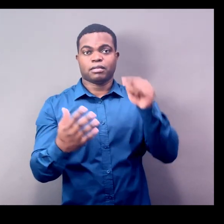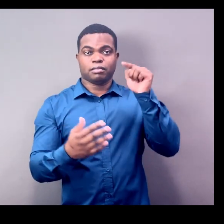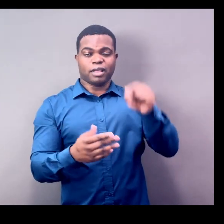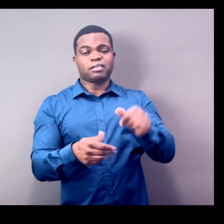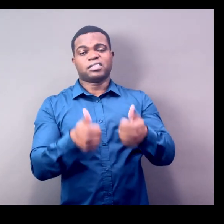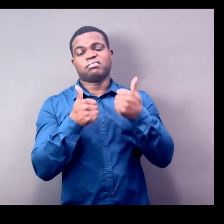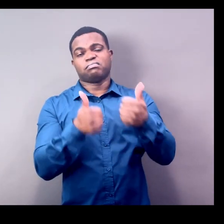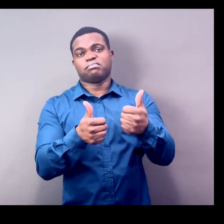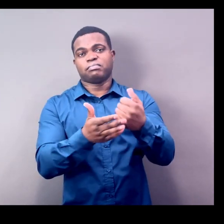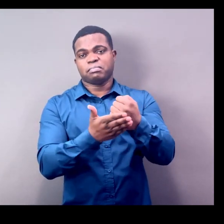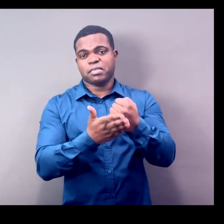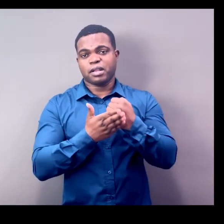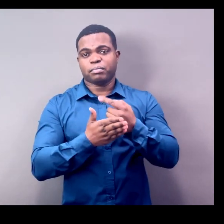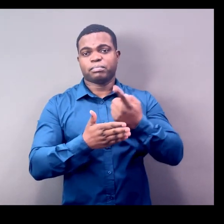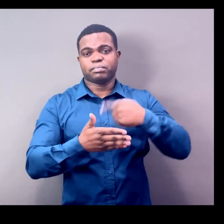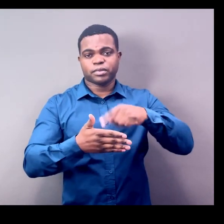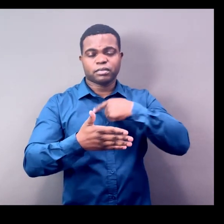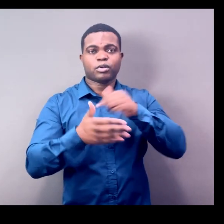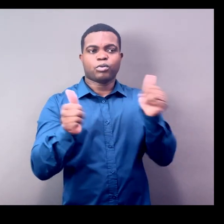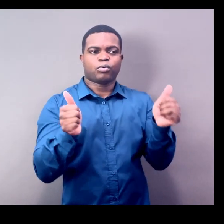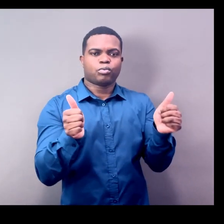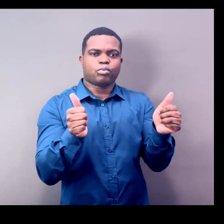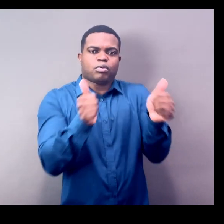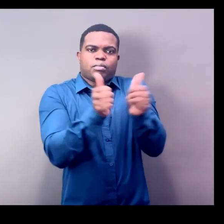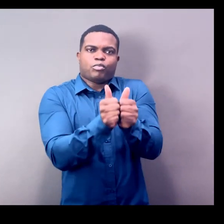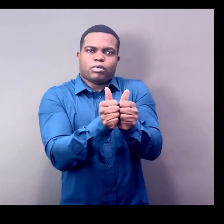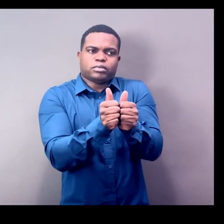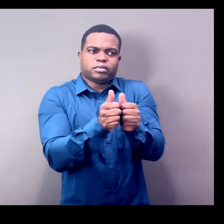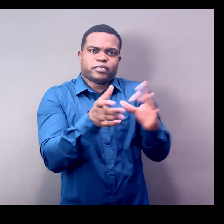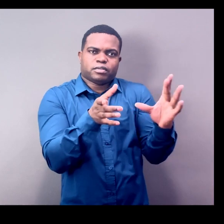also talked about the value of collaborative